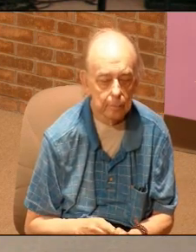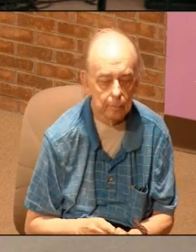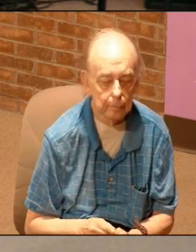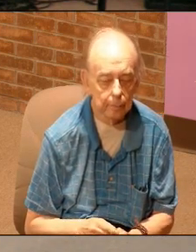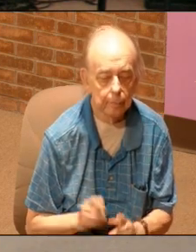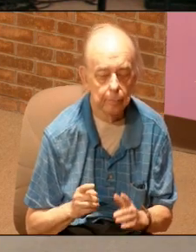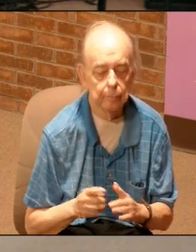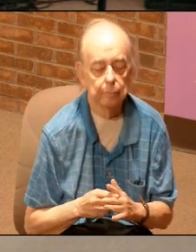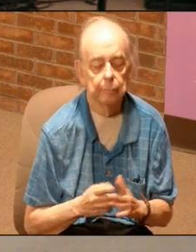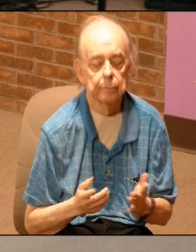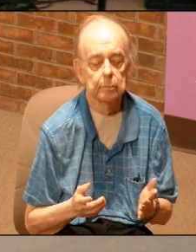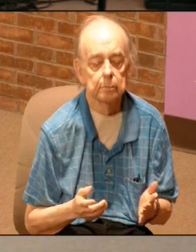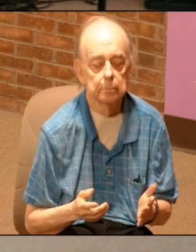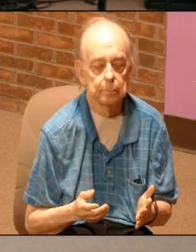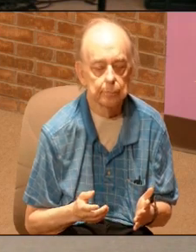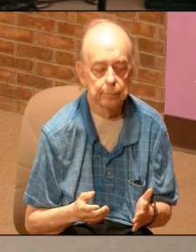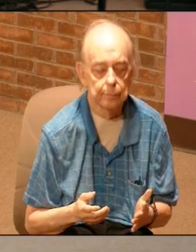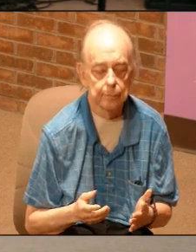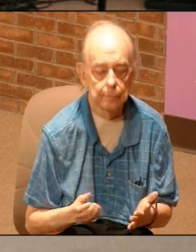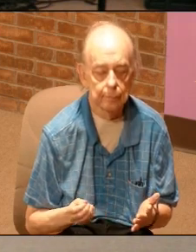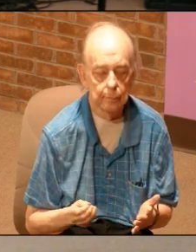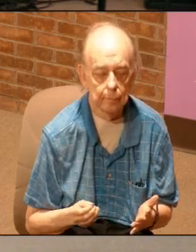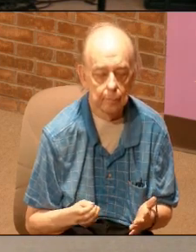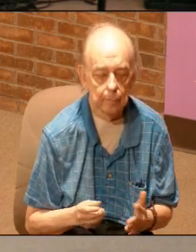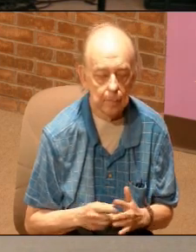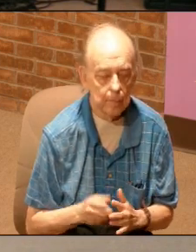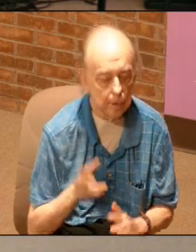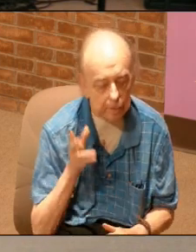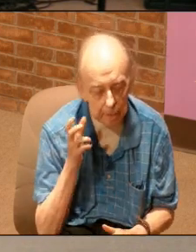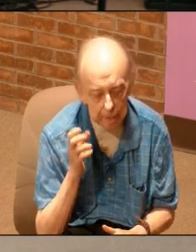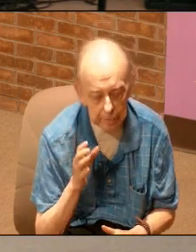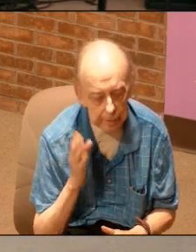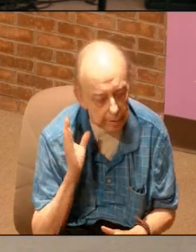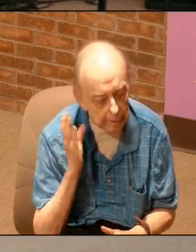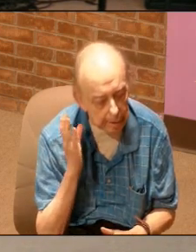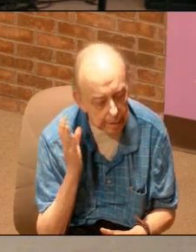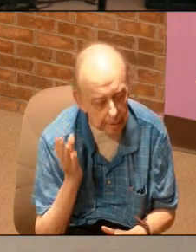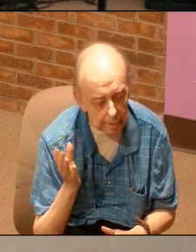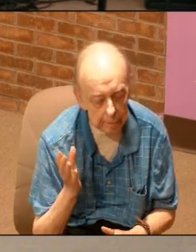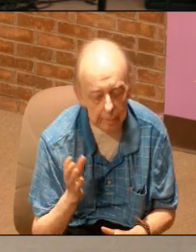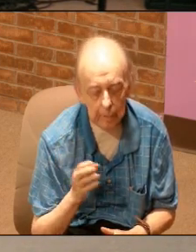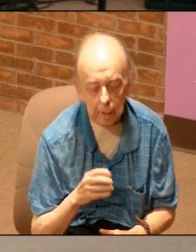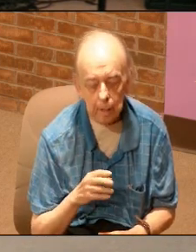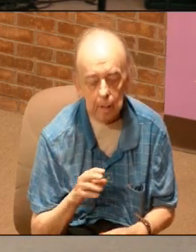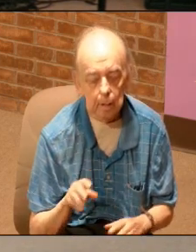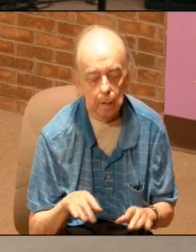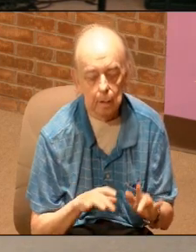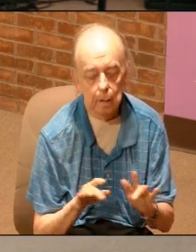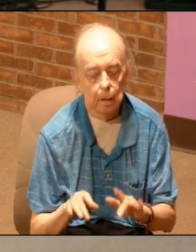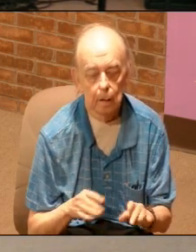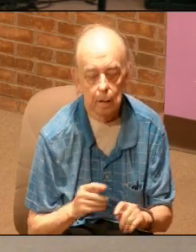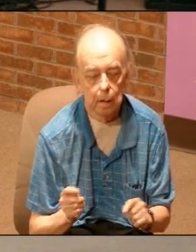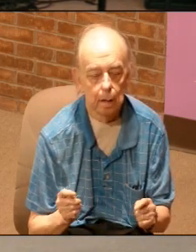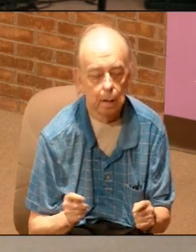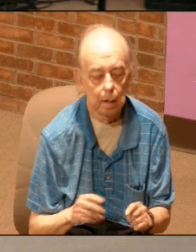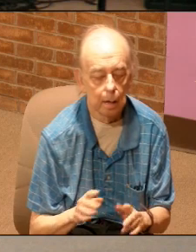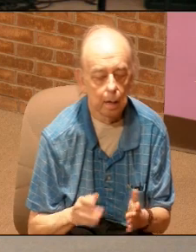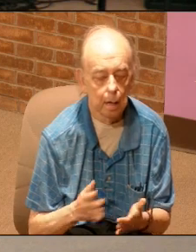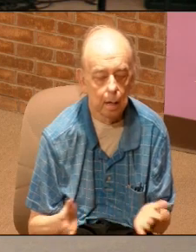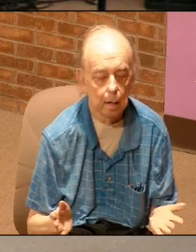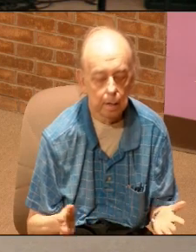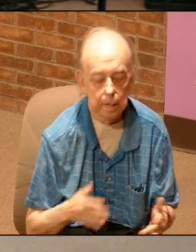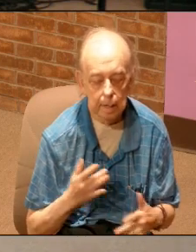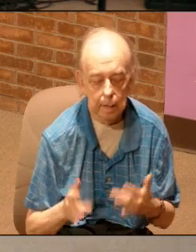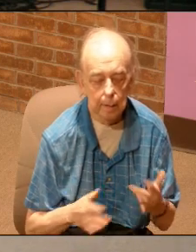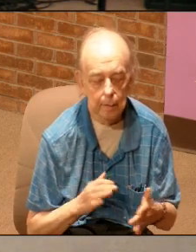You started, it came out and people started listening to it, and they would play records and everybody would try to get their records play and get